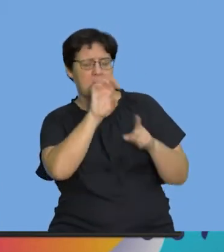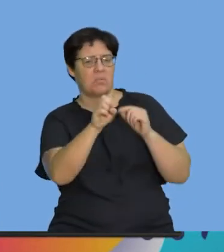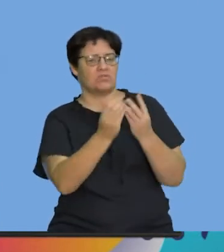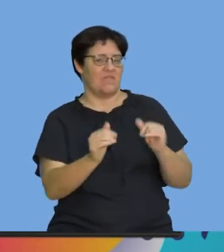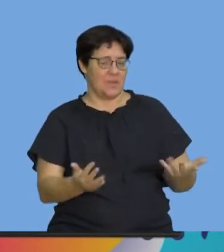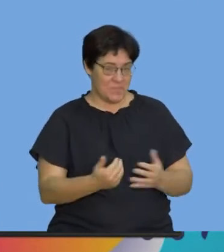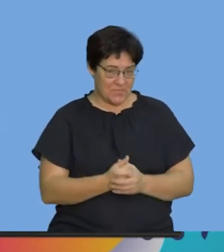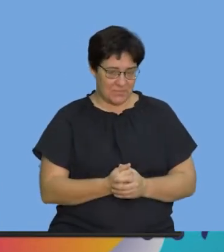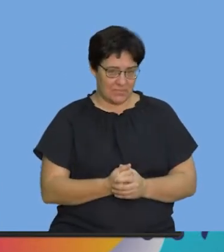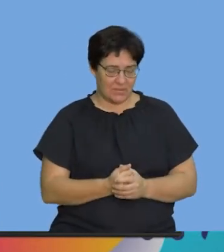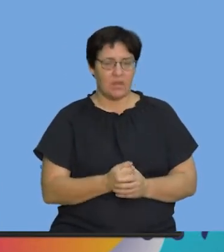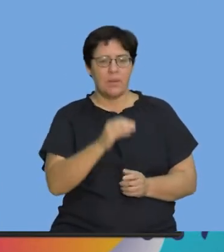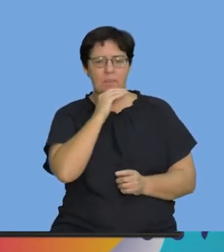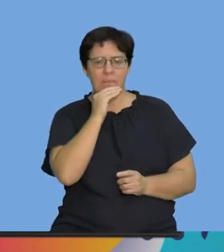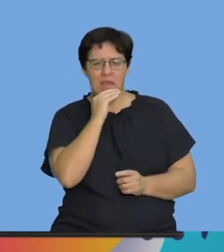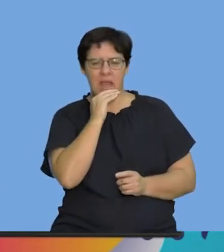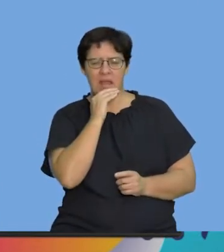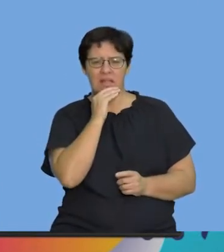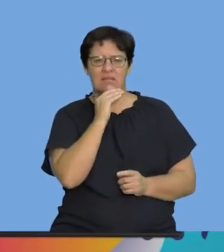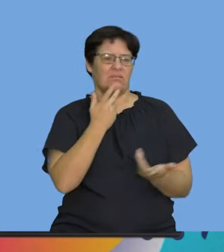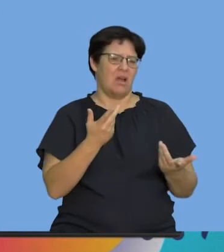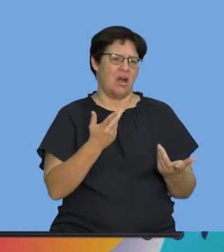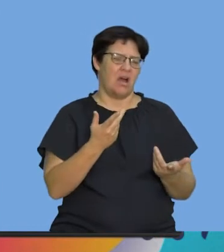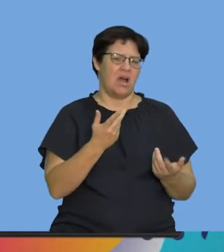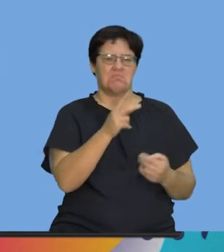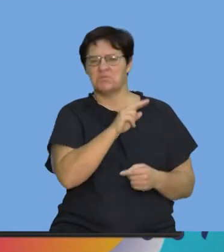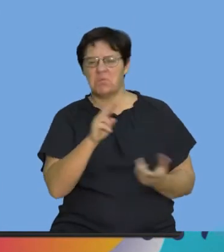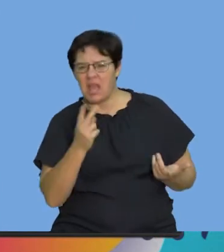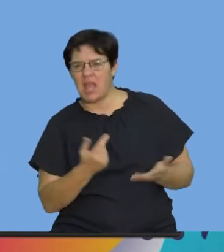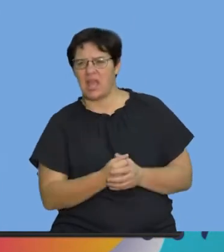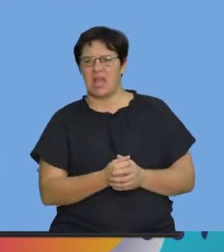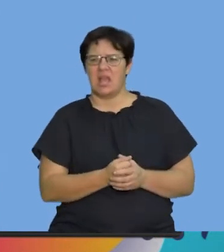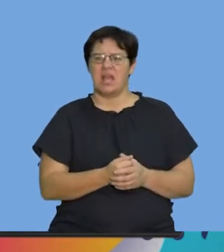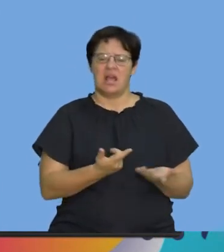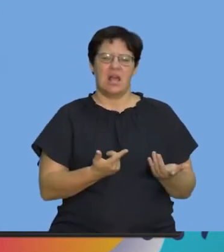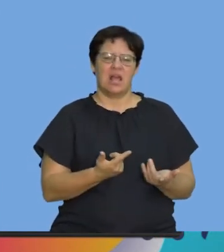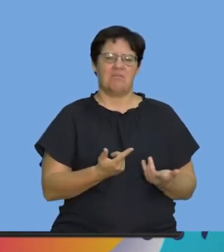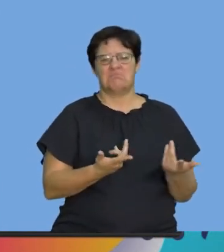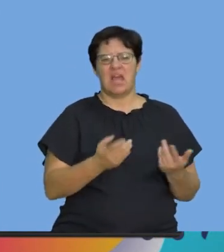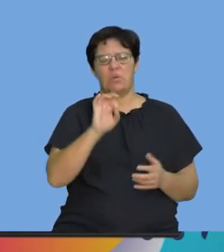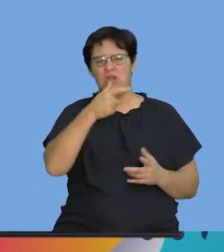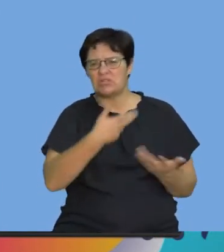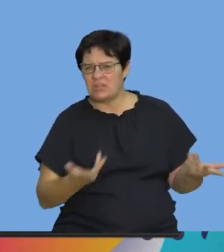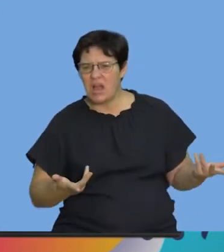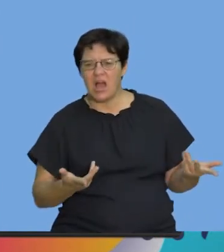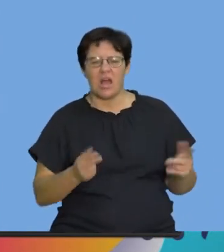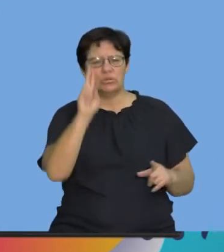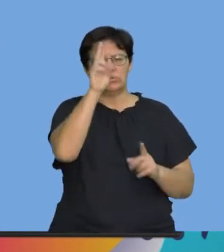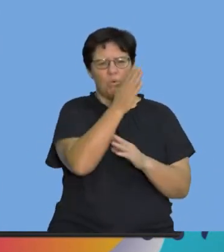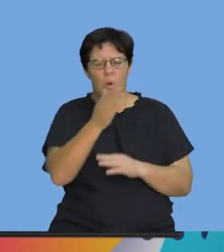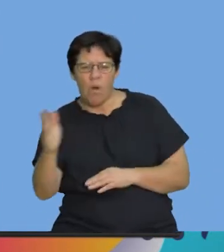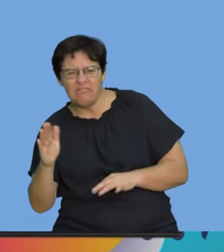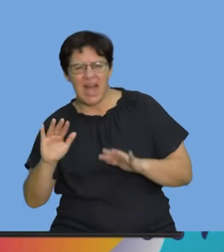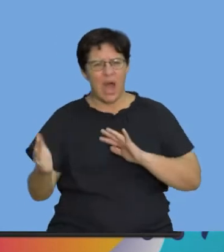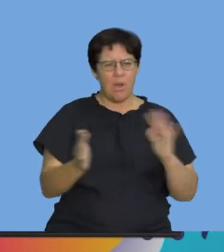go from completing the square, factorizing, simultaneous equations, taking out a square root, and all of